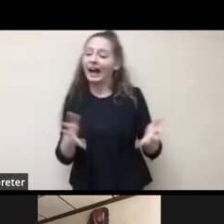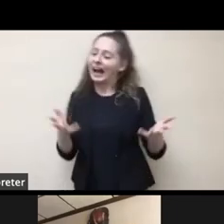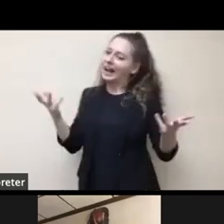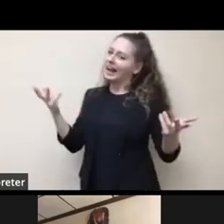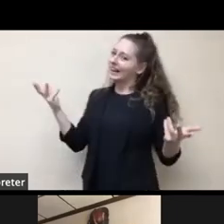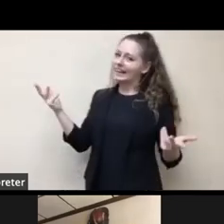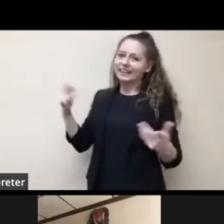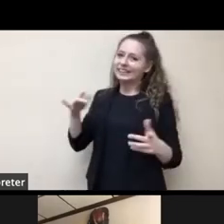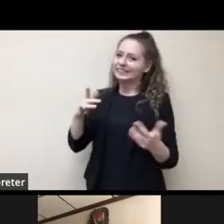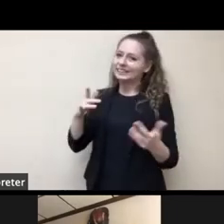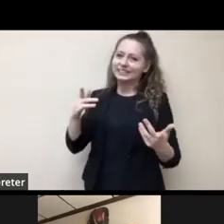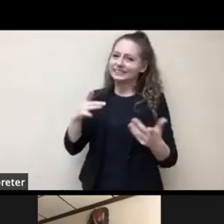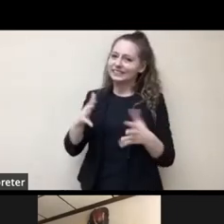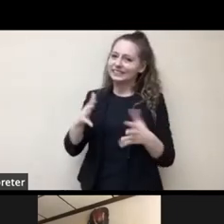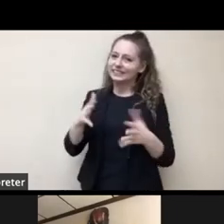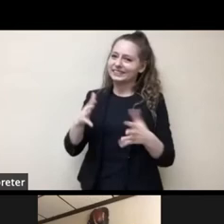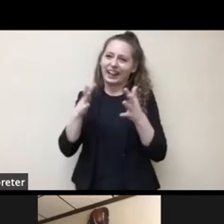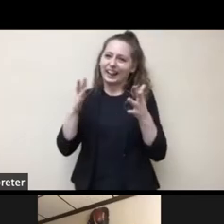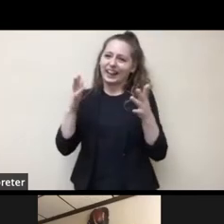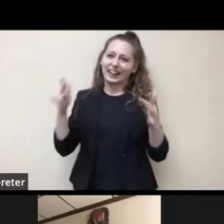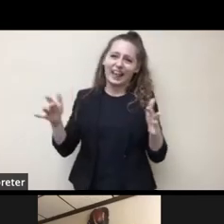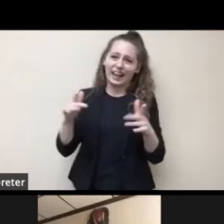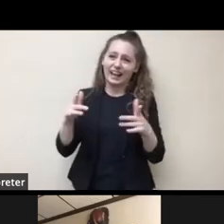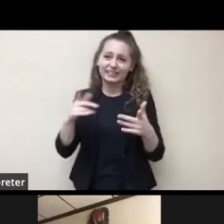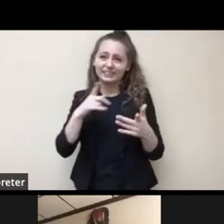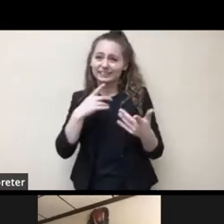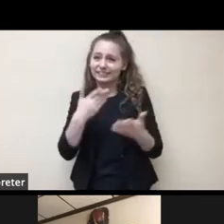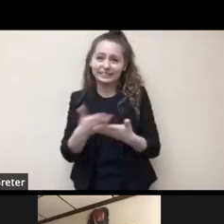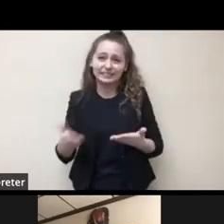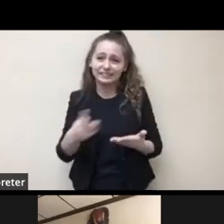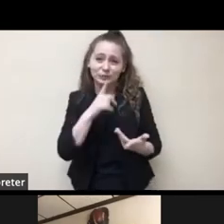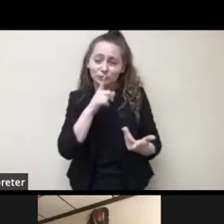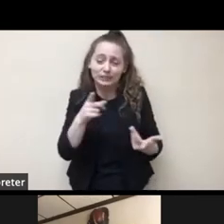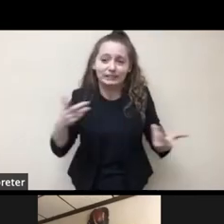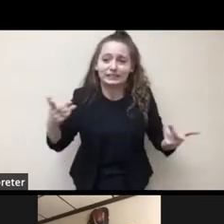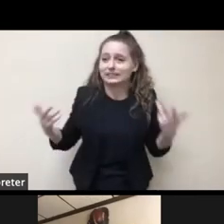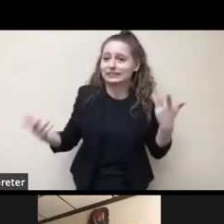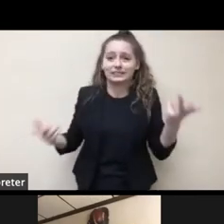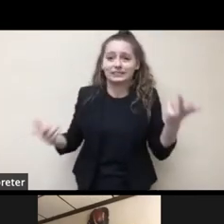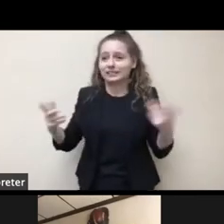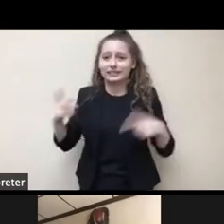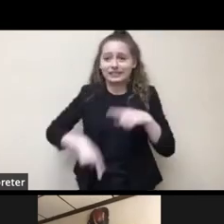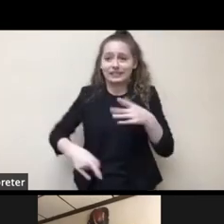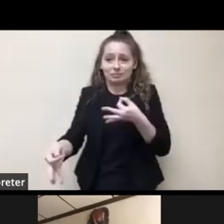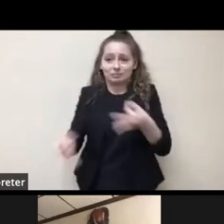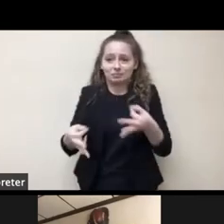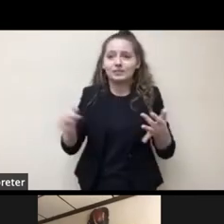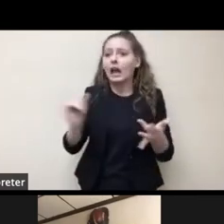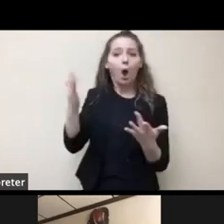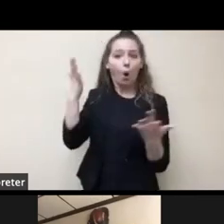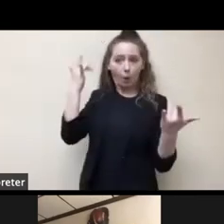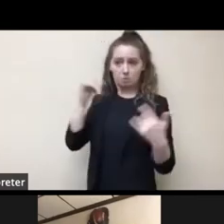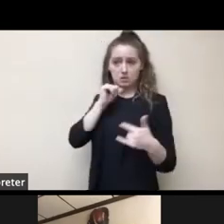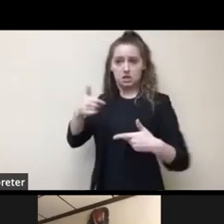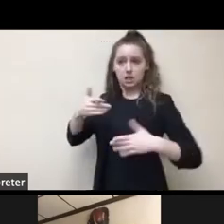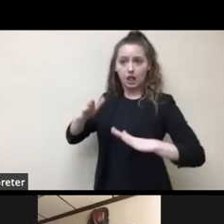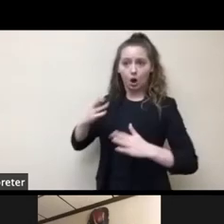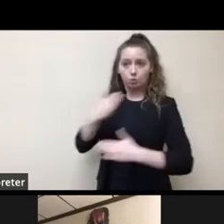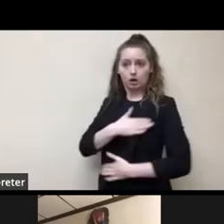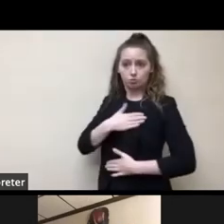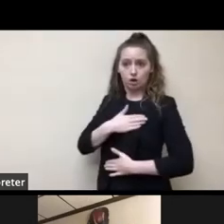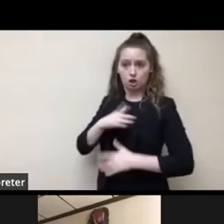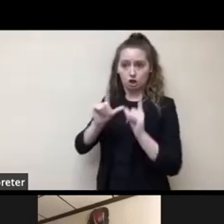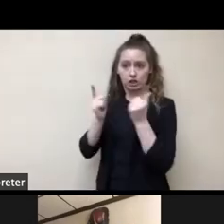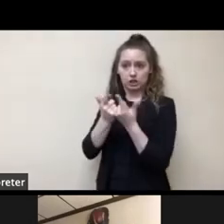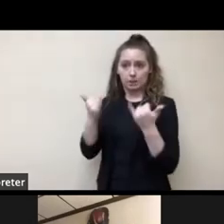there's a lot of gray areas, Mayor, in the governor's reports. I mean, why are we not allowing recreational leagues to play games